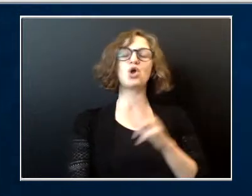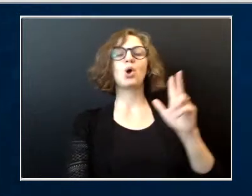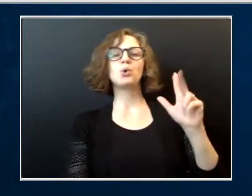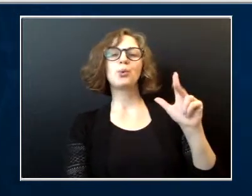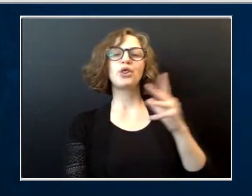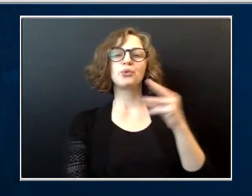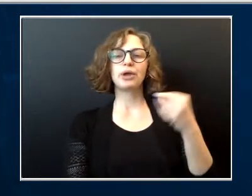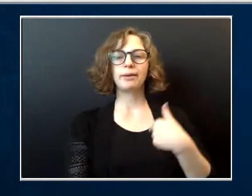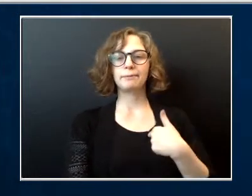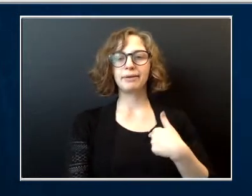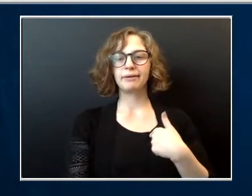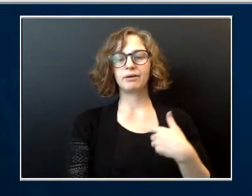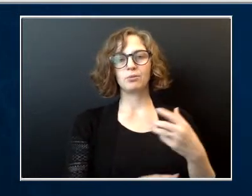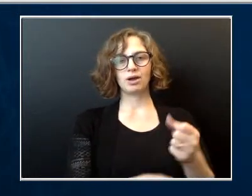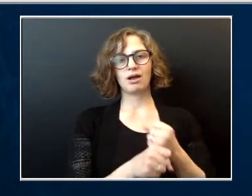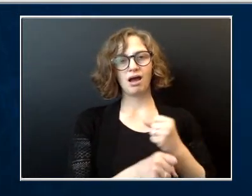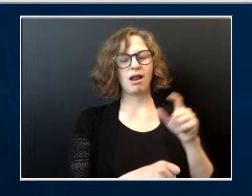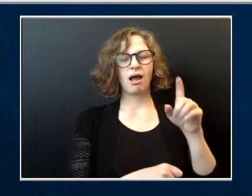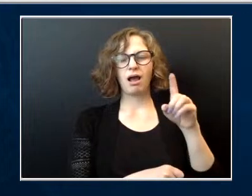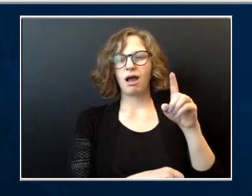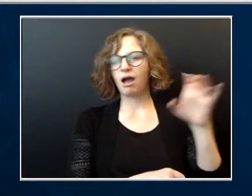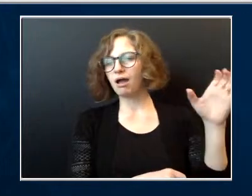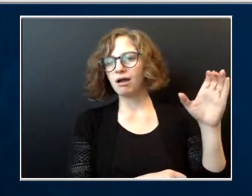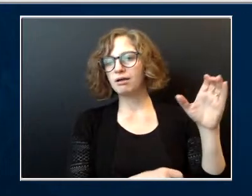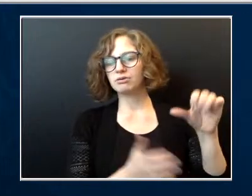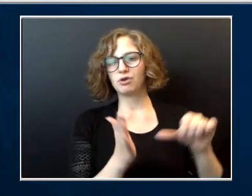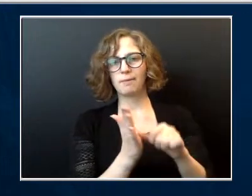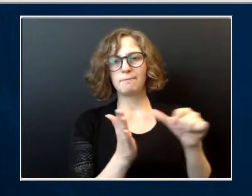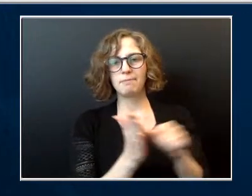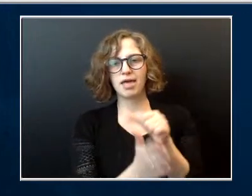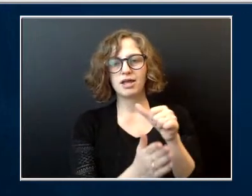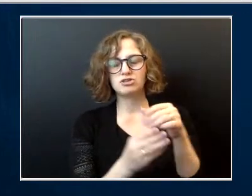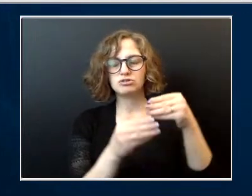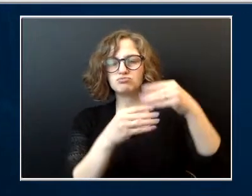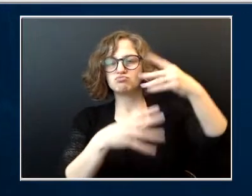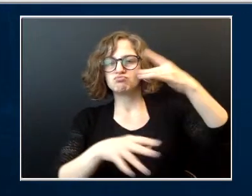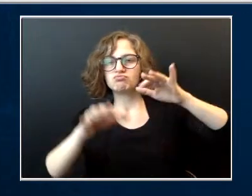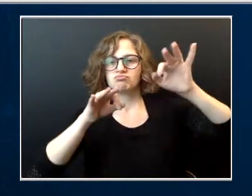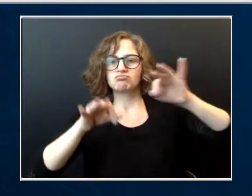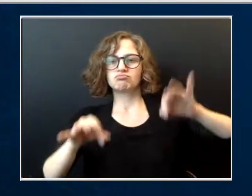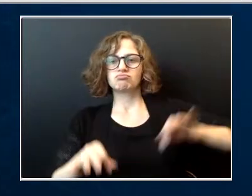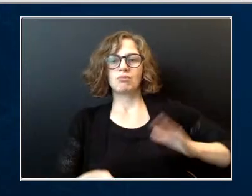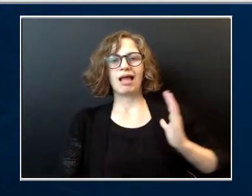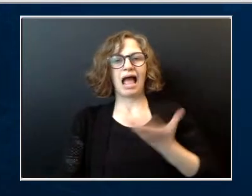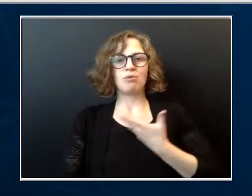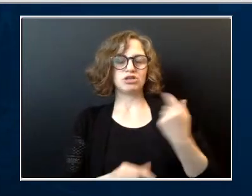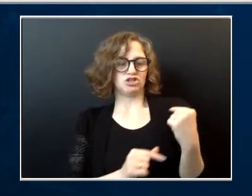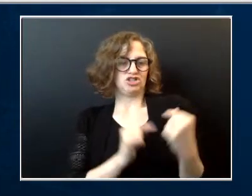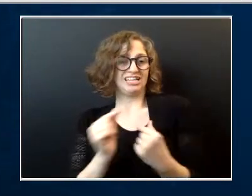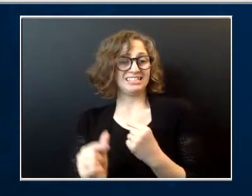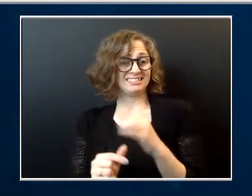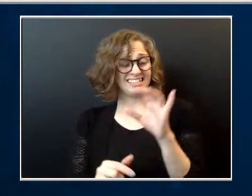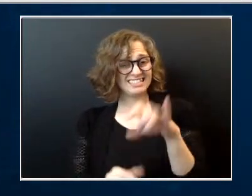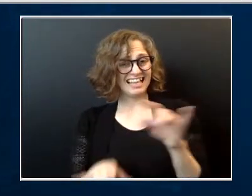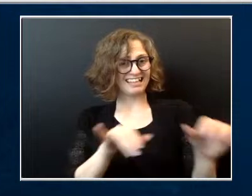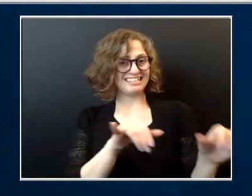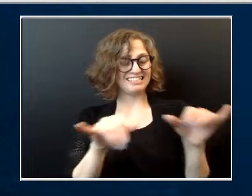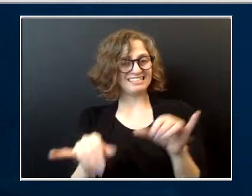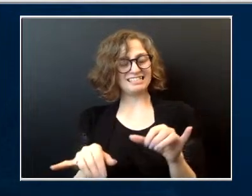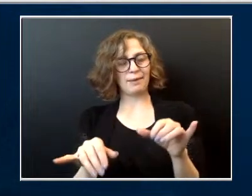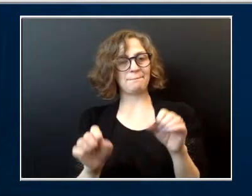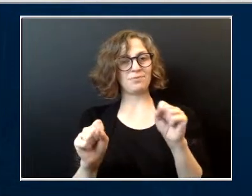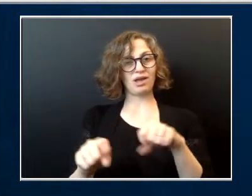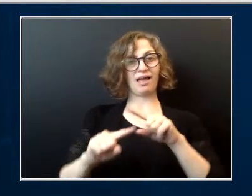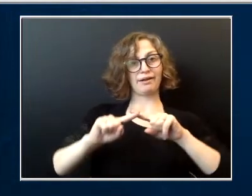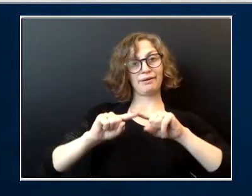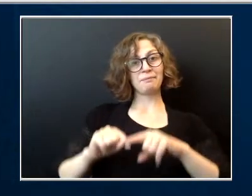about 100 pages long, of what genes the family carries. Is that just as reliable? No, that's a